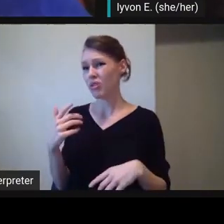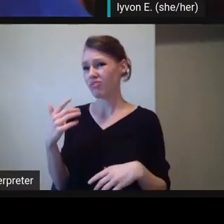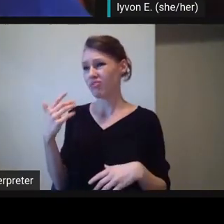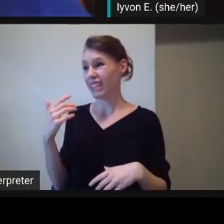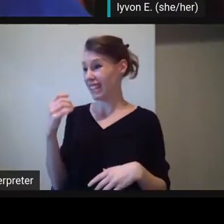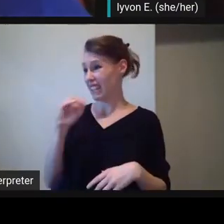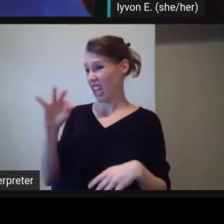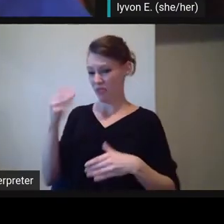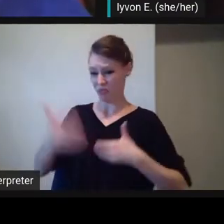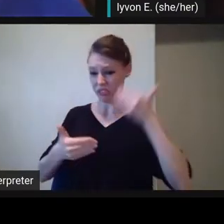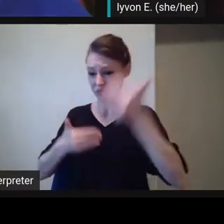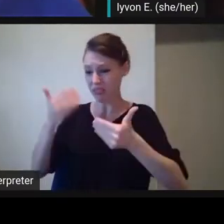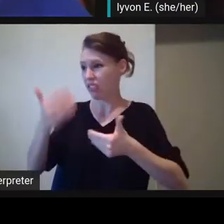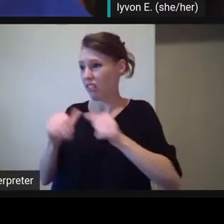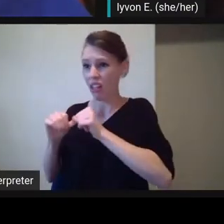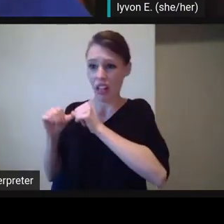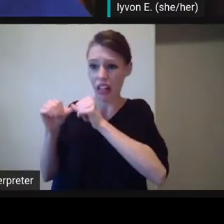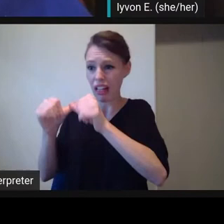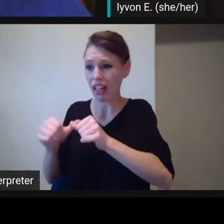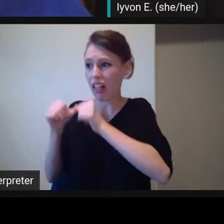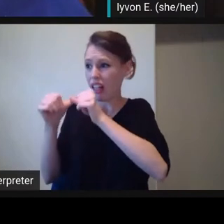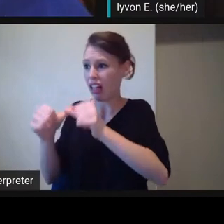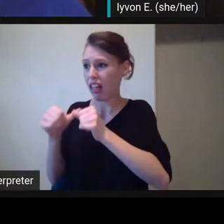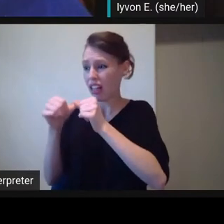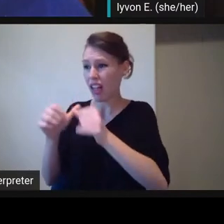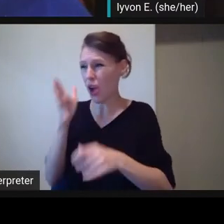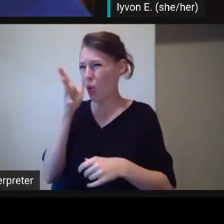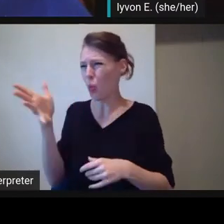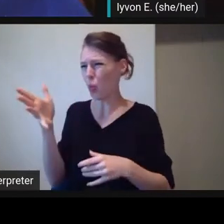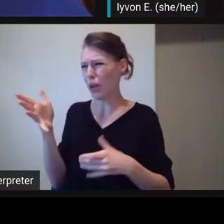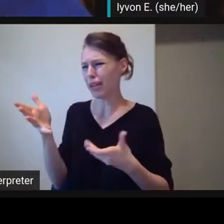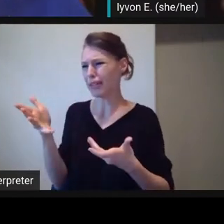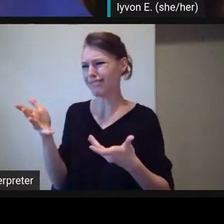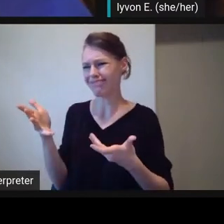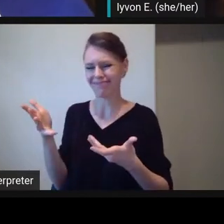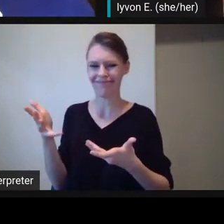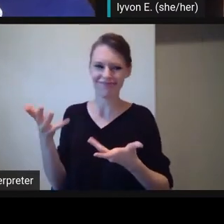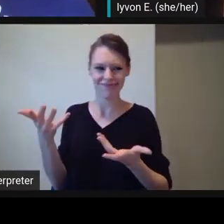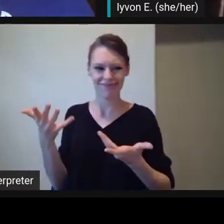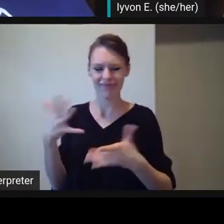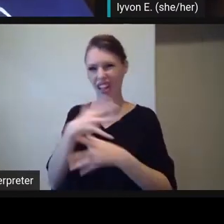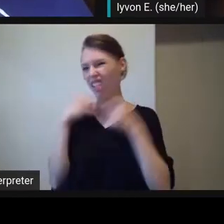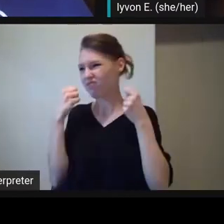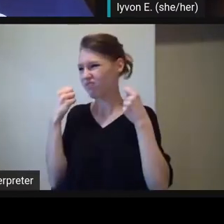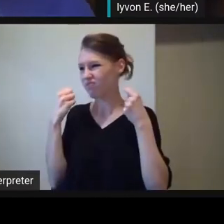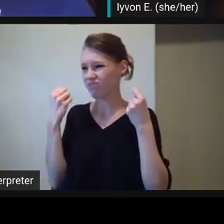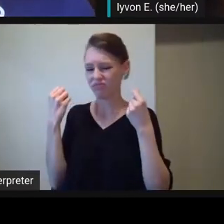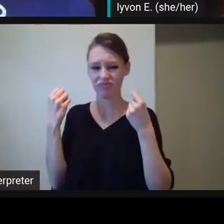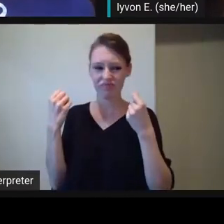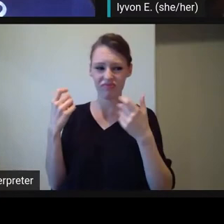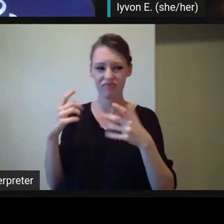when you are organizing so many things. And sometimes it's hard to organize your life, that sometimes you do get burnt out, and